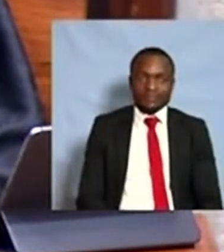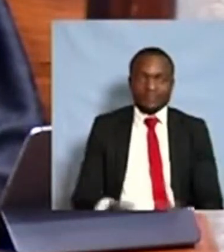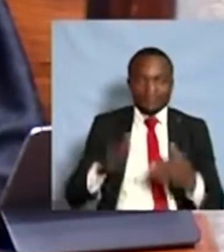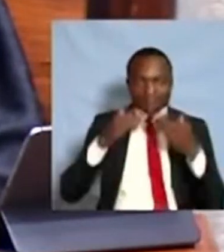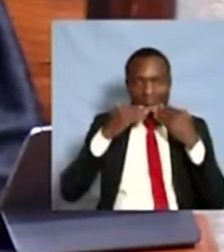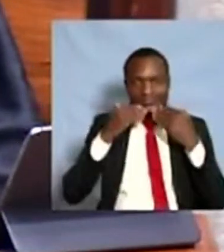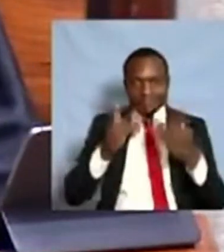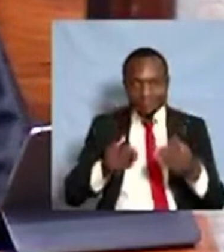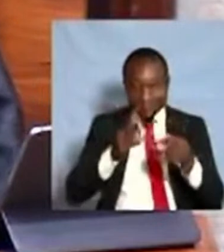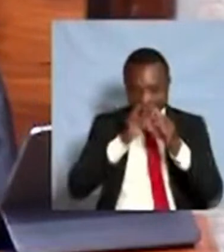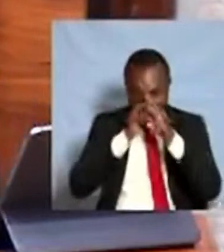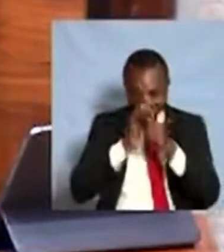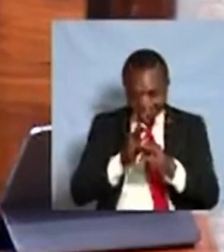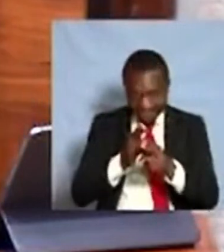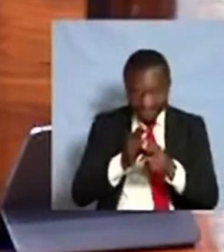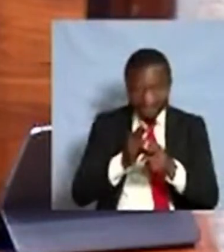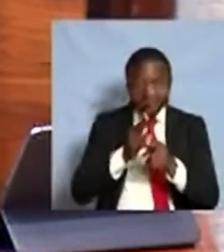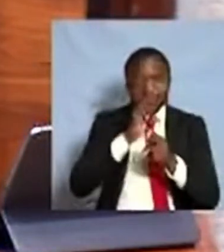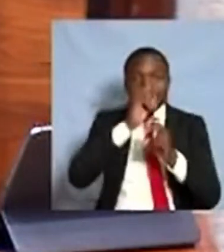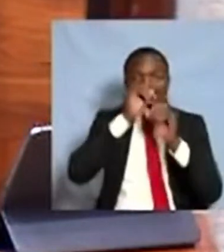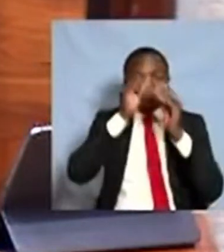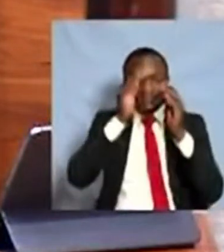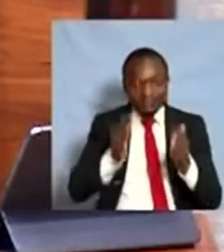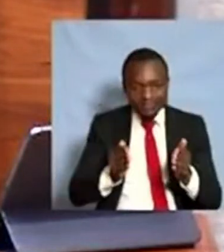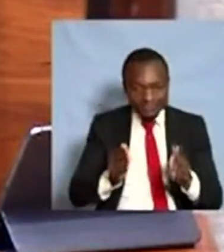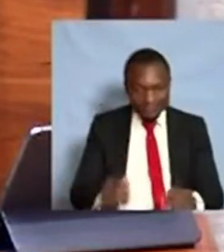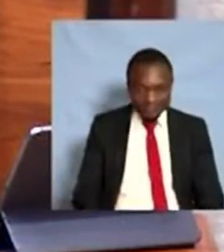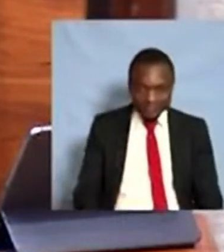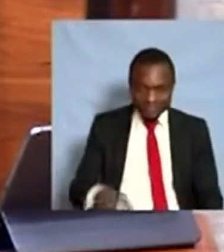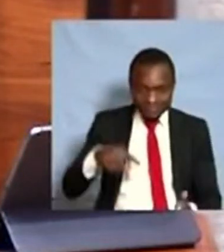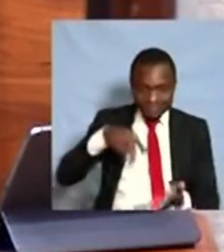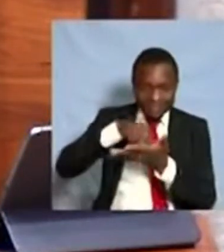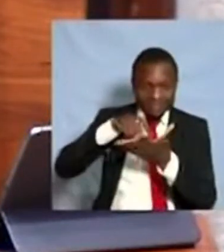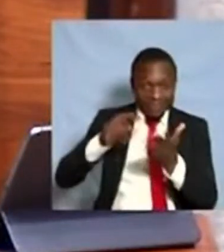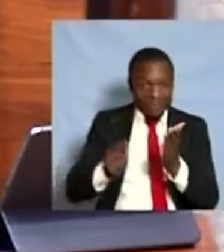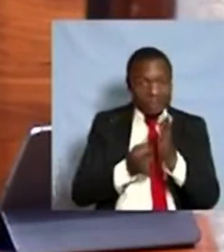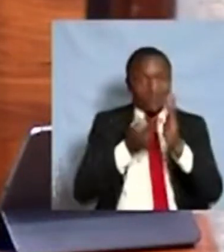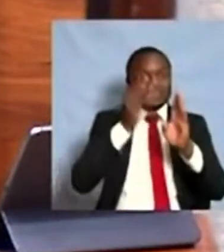Thank you, Honorable Mr. Speaker. I